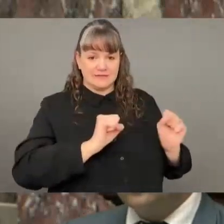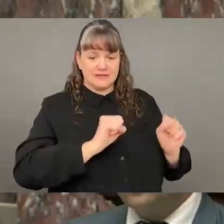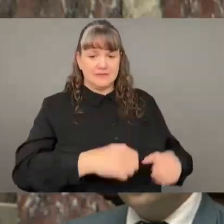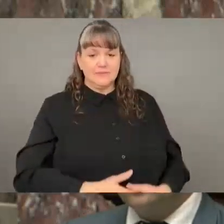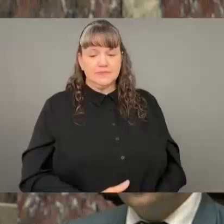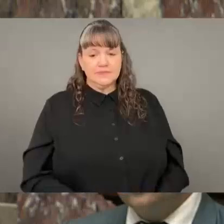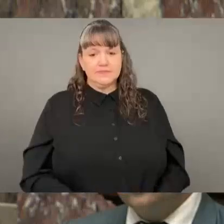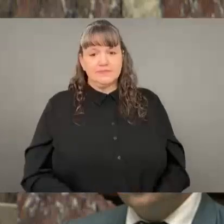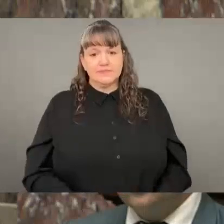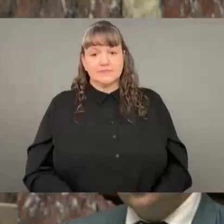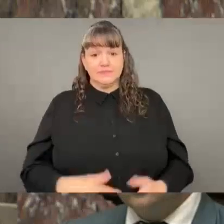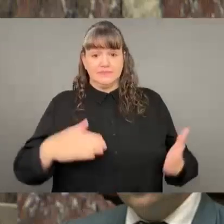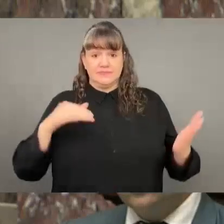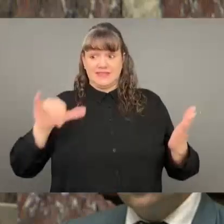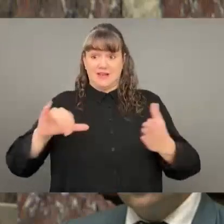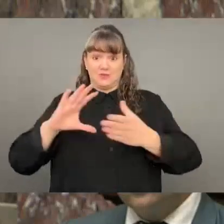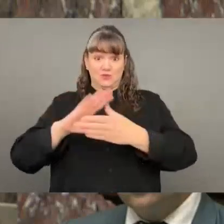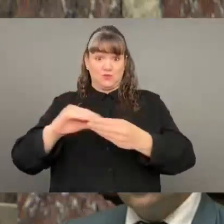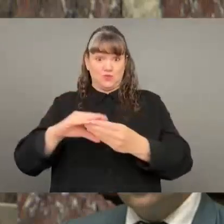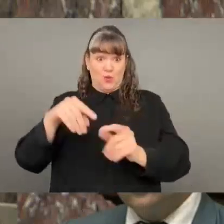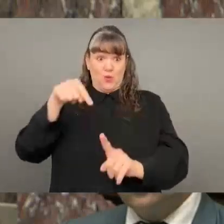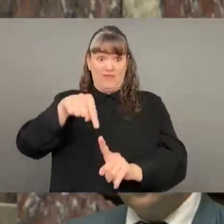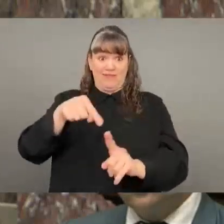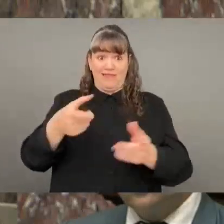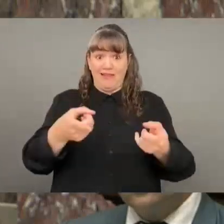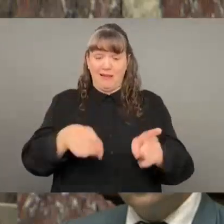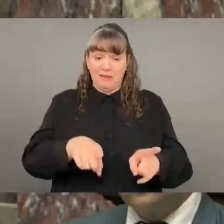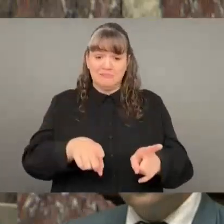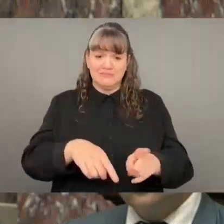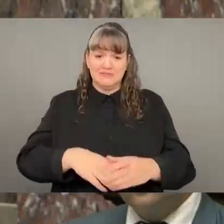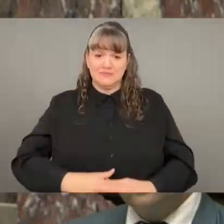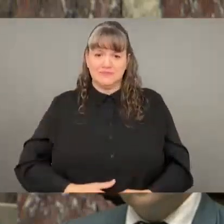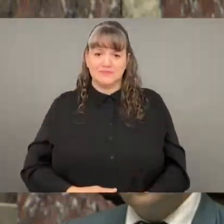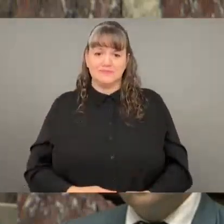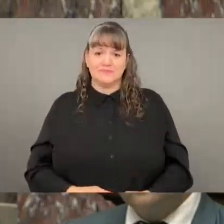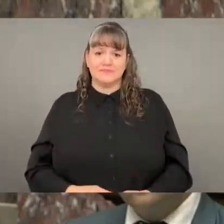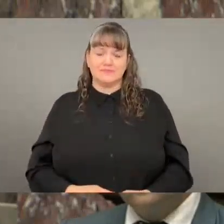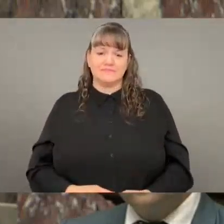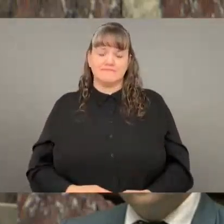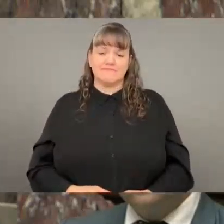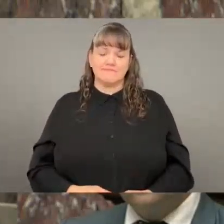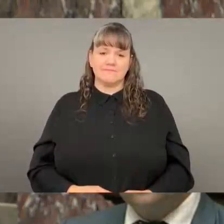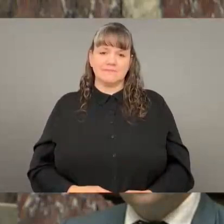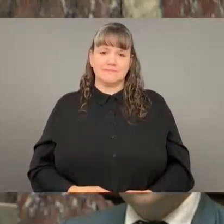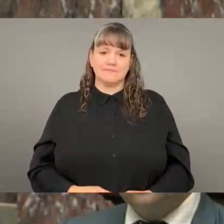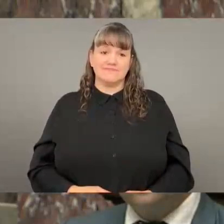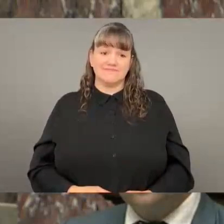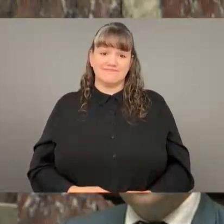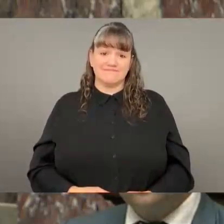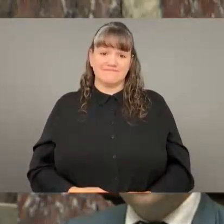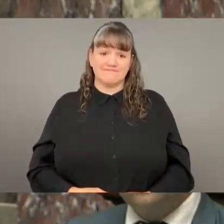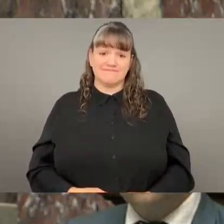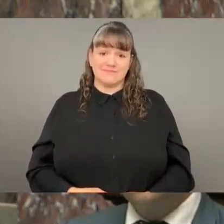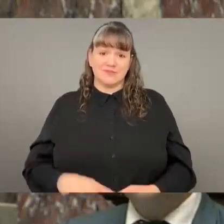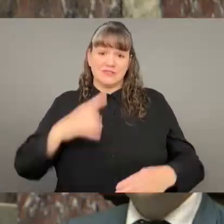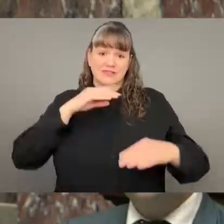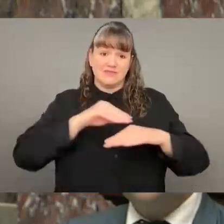as told by the member, can make communities and people feel less